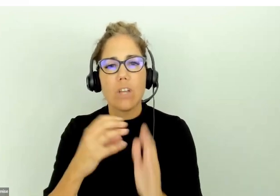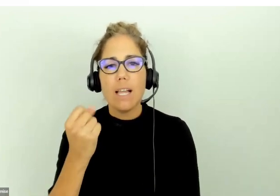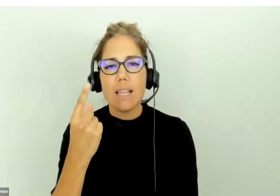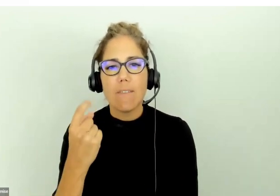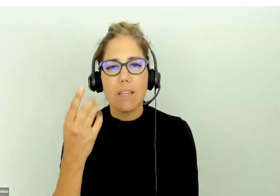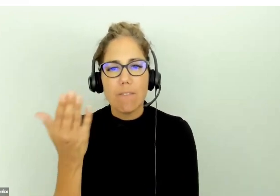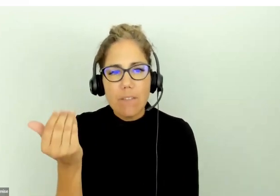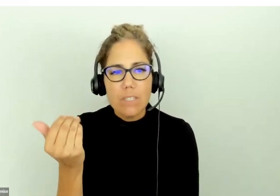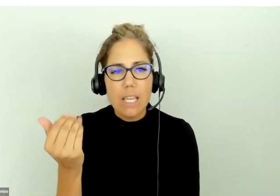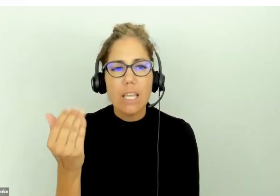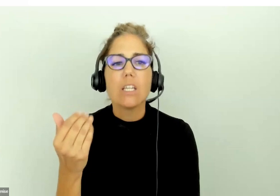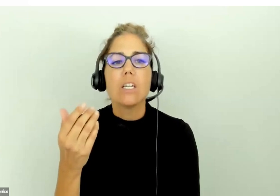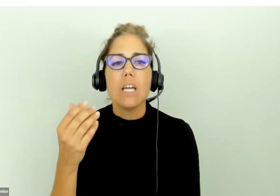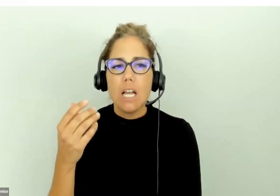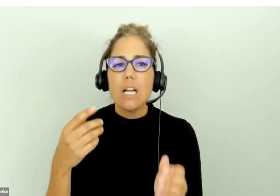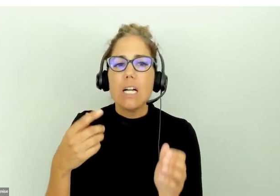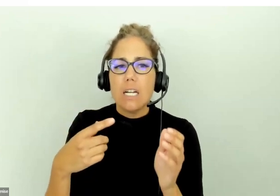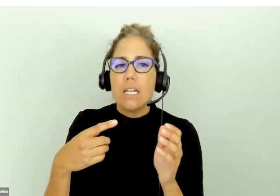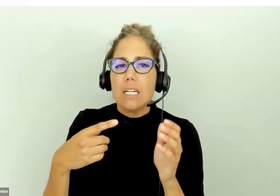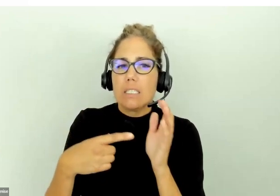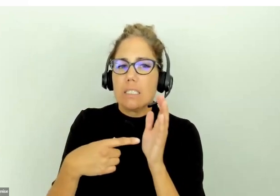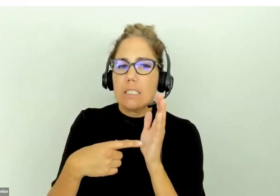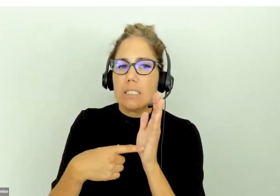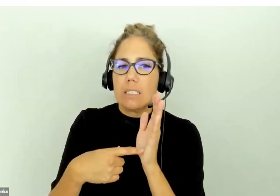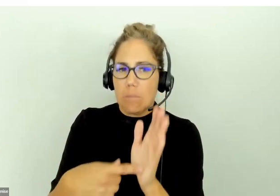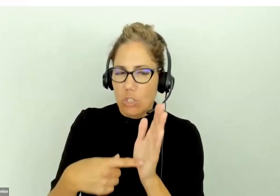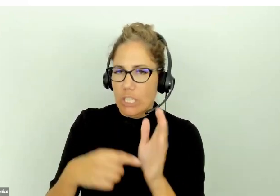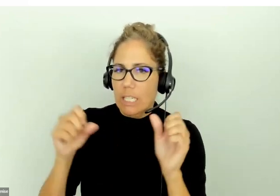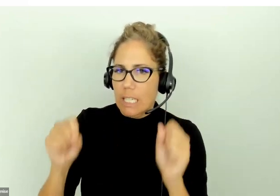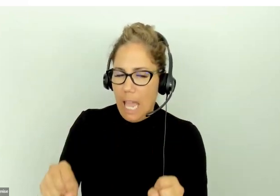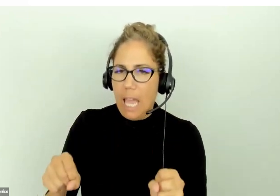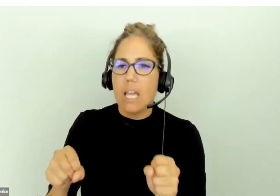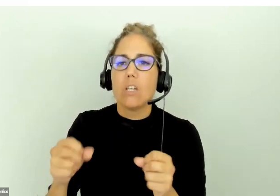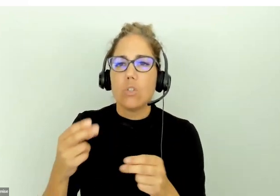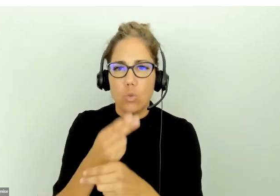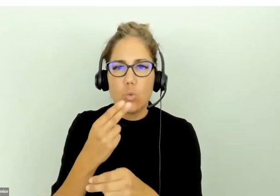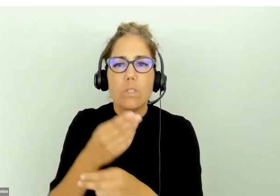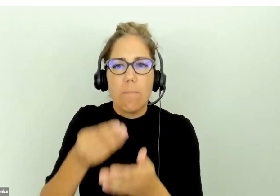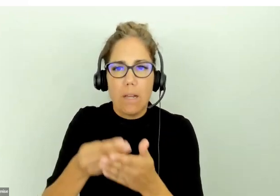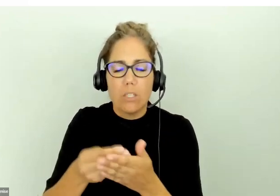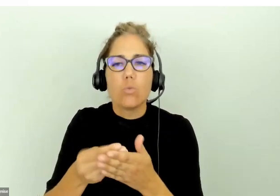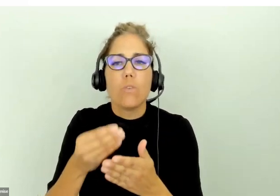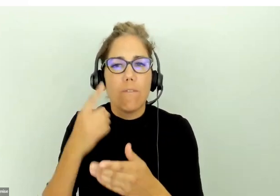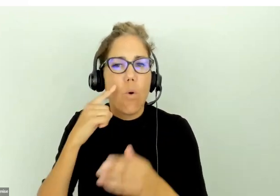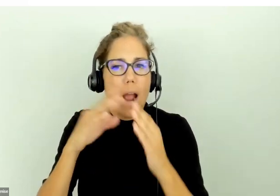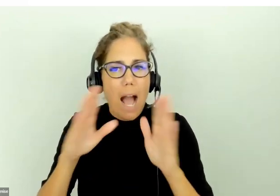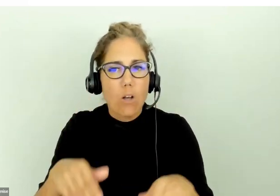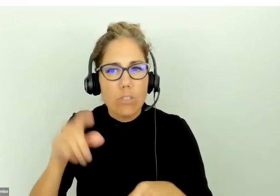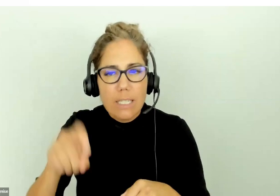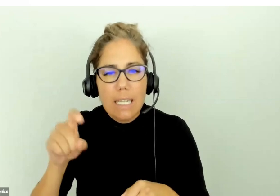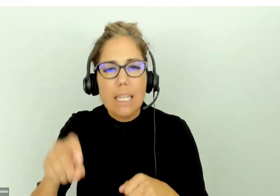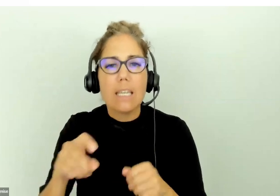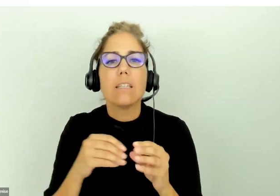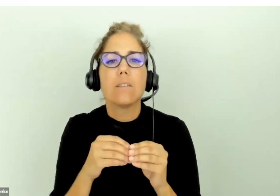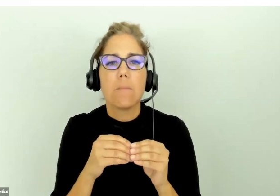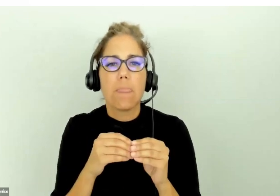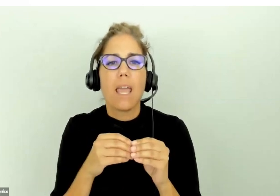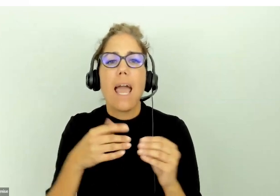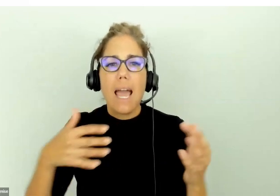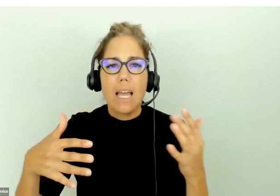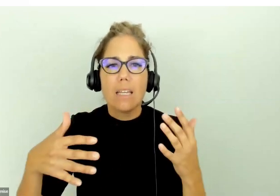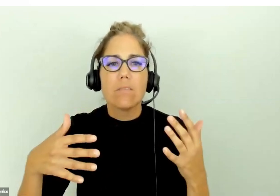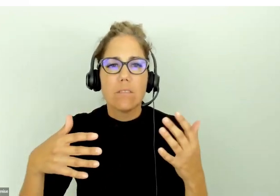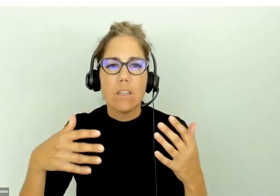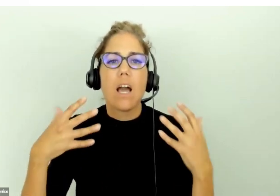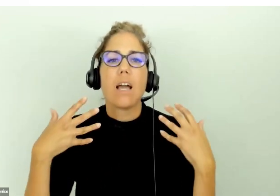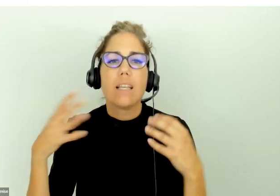waivers to cover health-related social needs, including housing-related supports and services. And with that, I'm pleased to turn things over to Vicki,